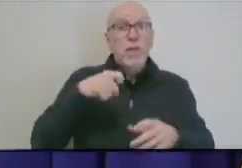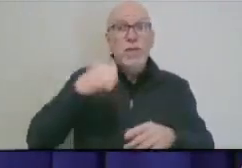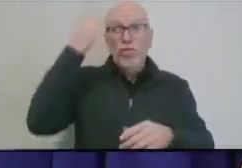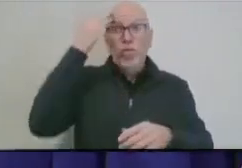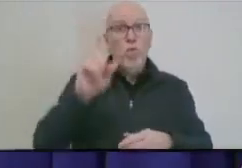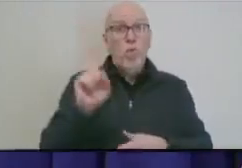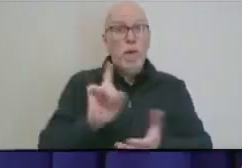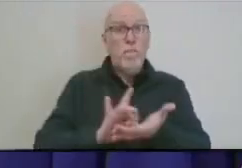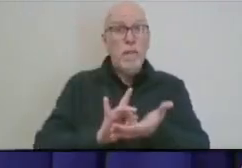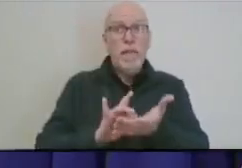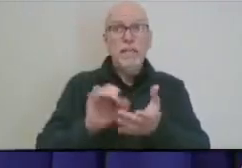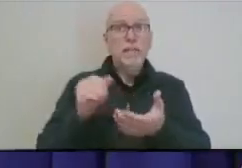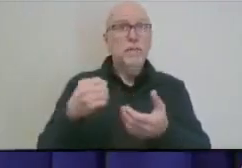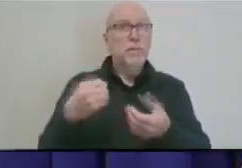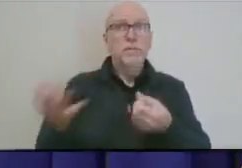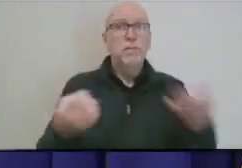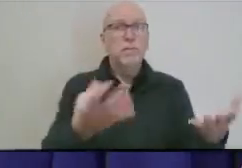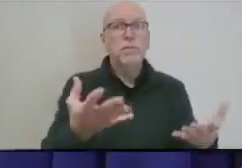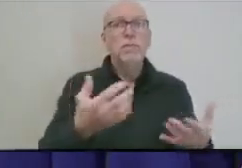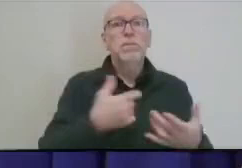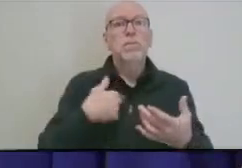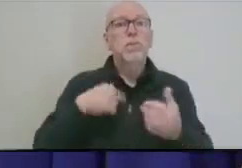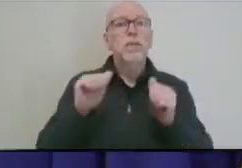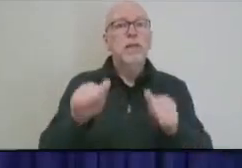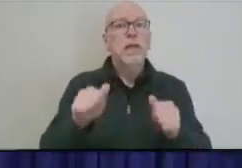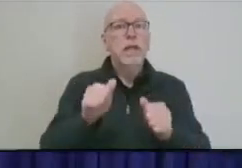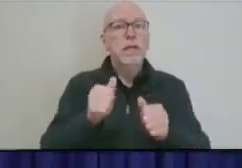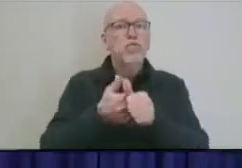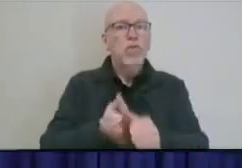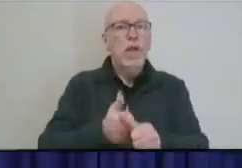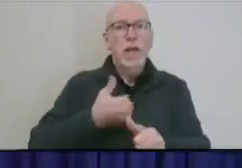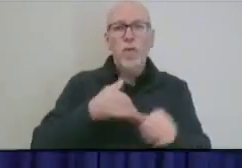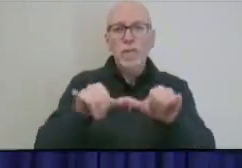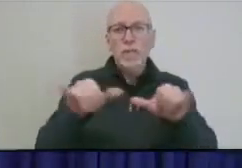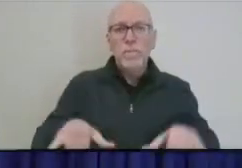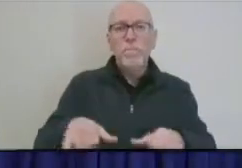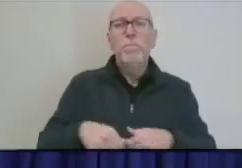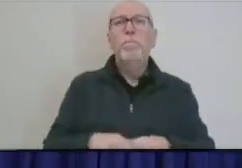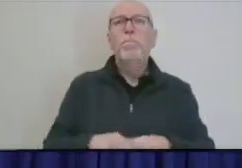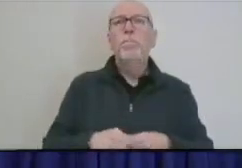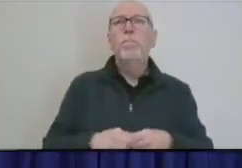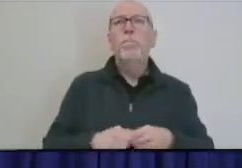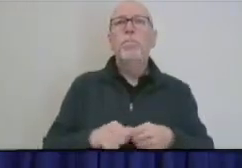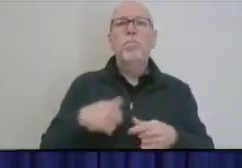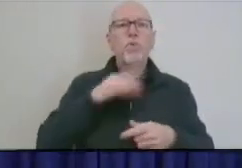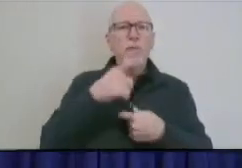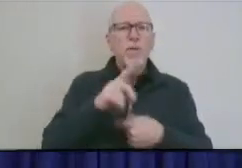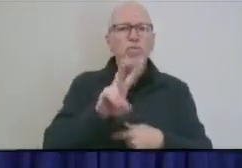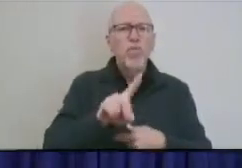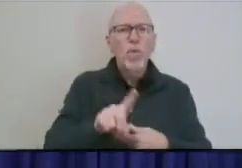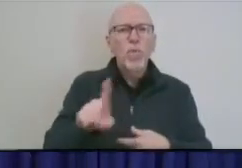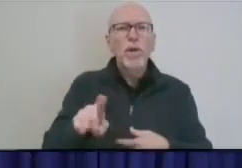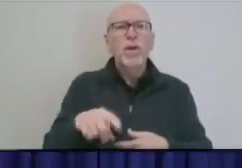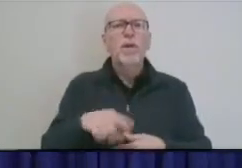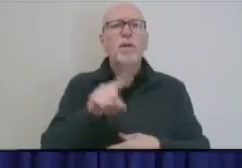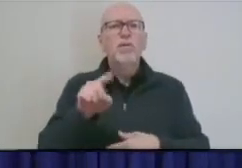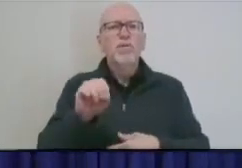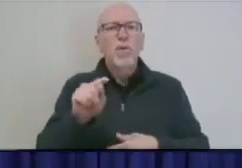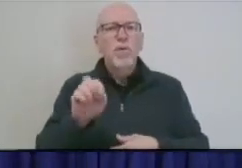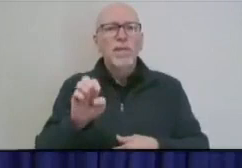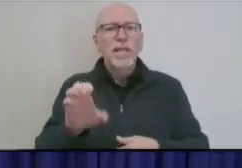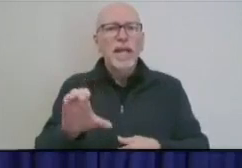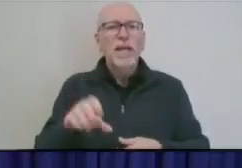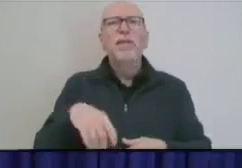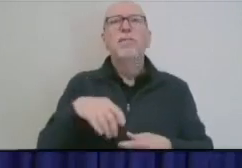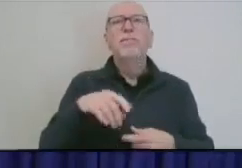going. We're able to track with our system. We talk a lot about 211. We talk a lot about Zotac and the folks having